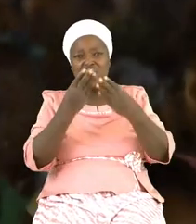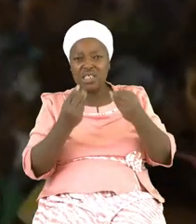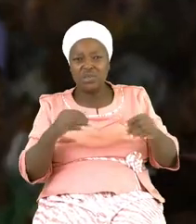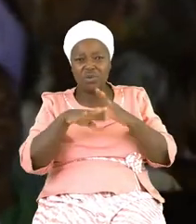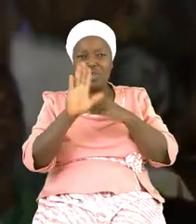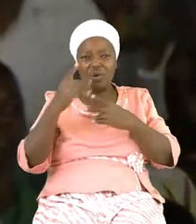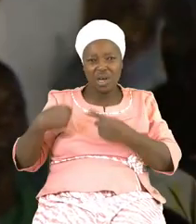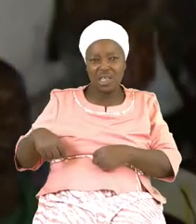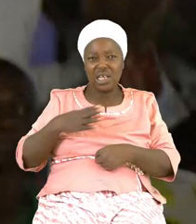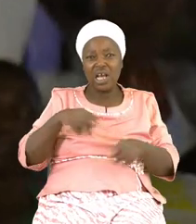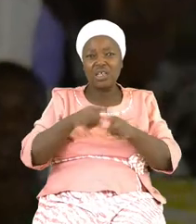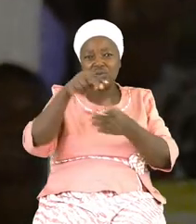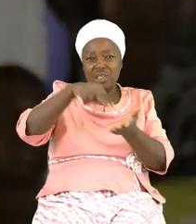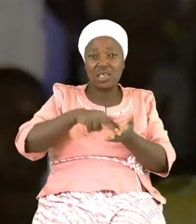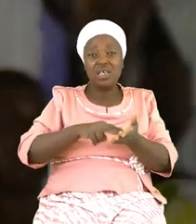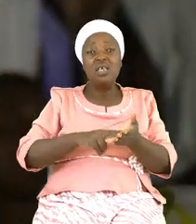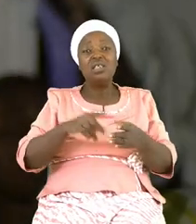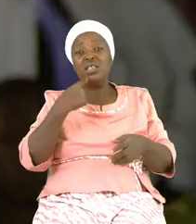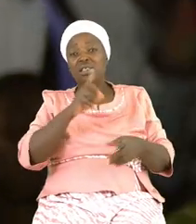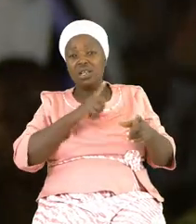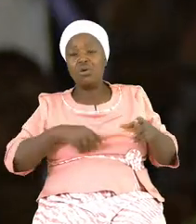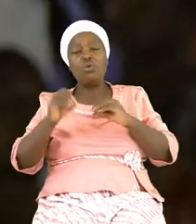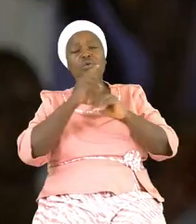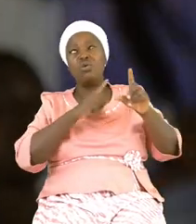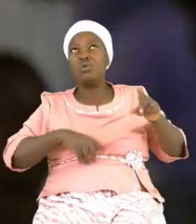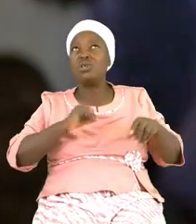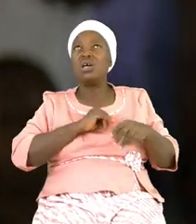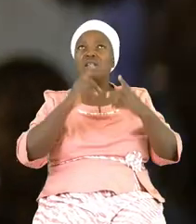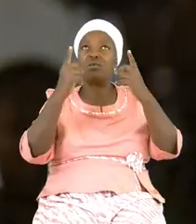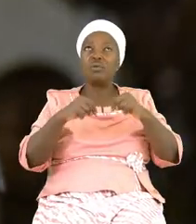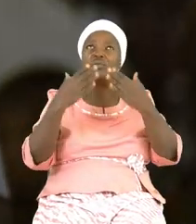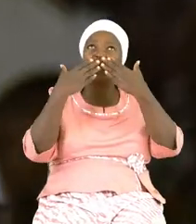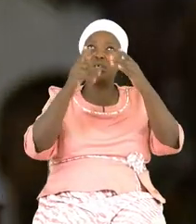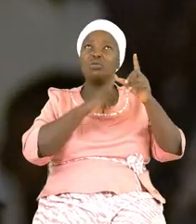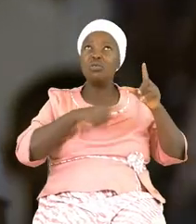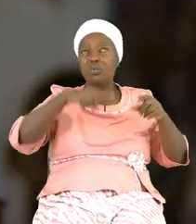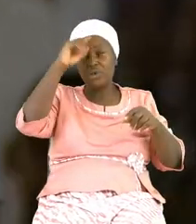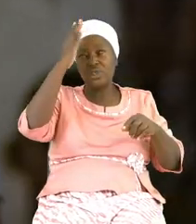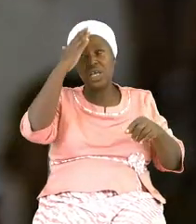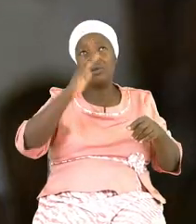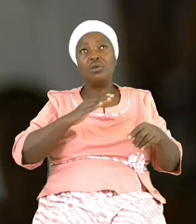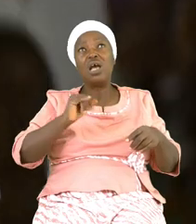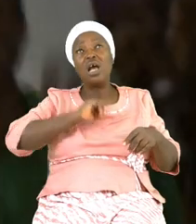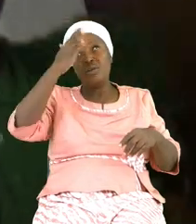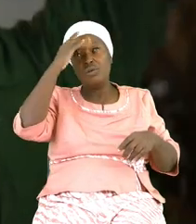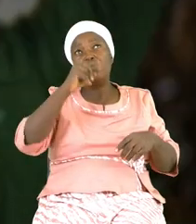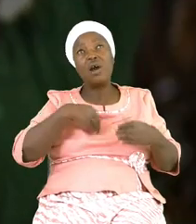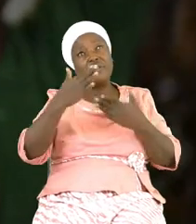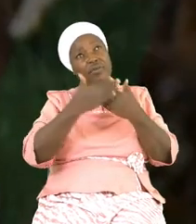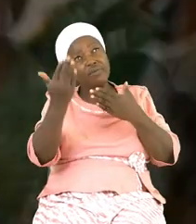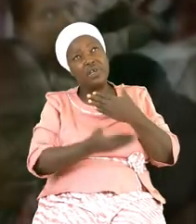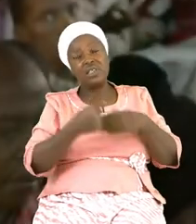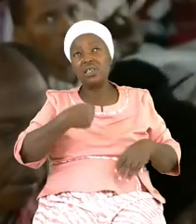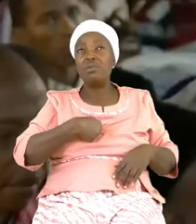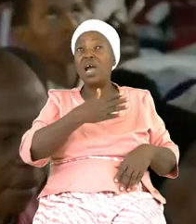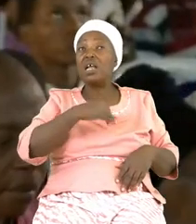up, tell the Lord, oh Lord, I come. Thank you, Lord, because I know you have invited me. And I want